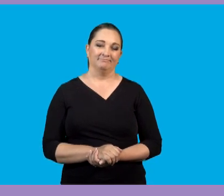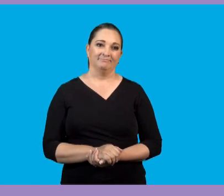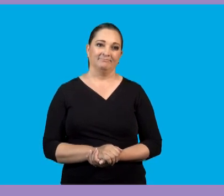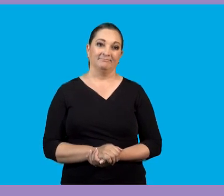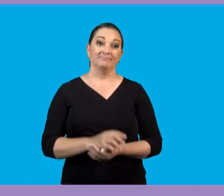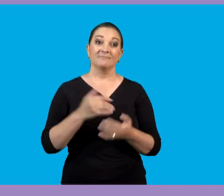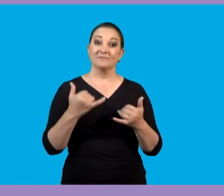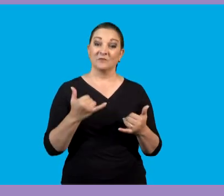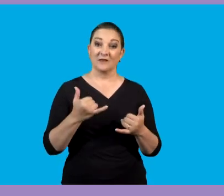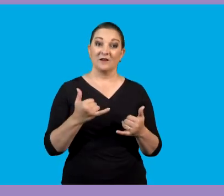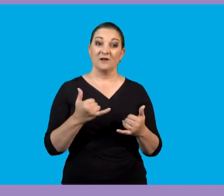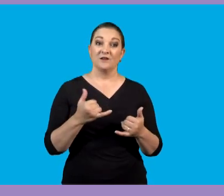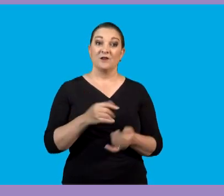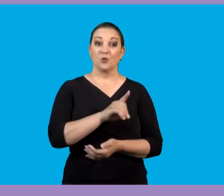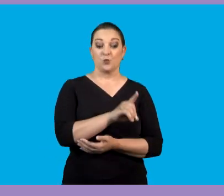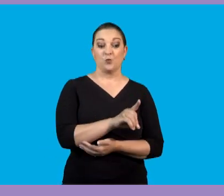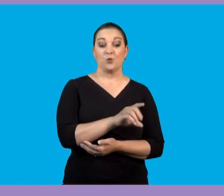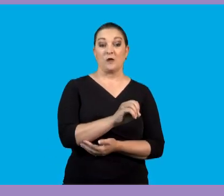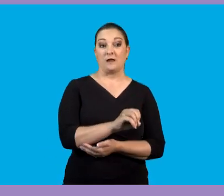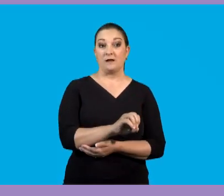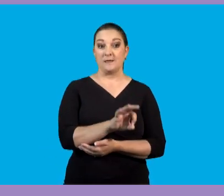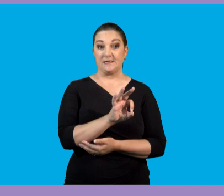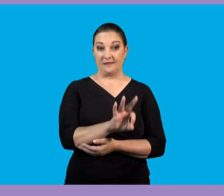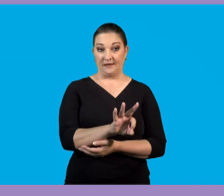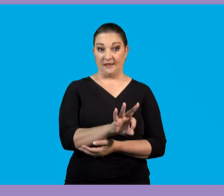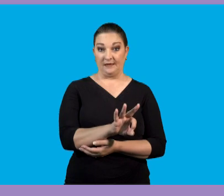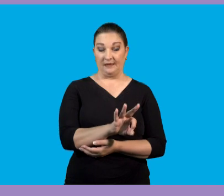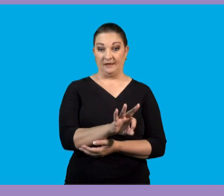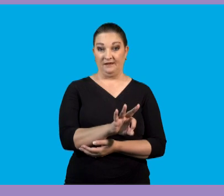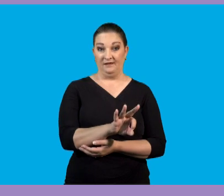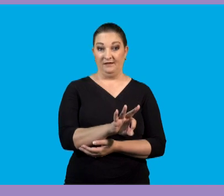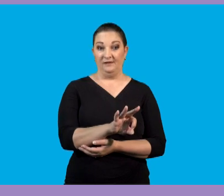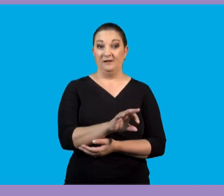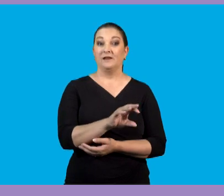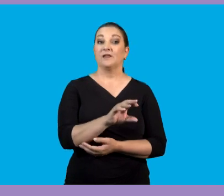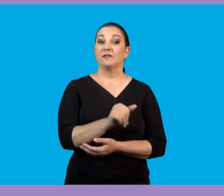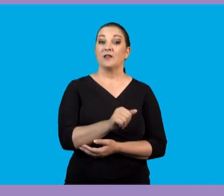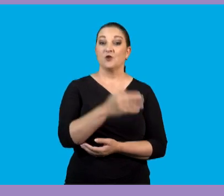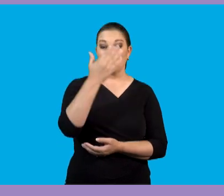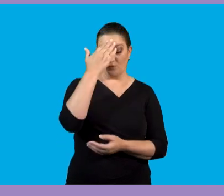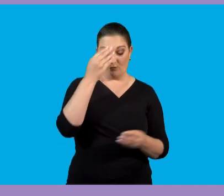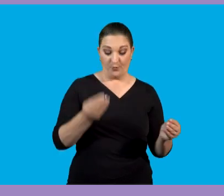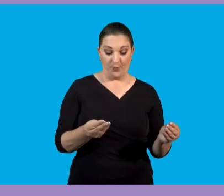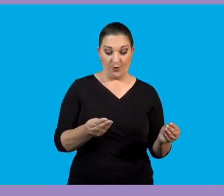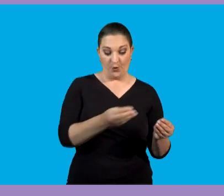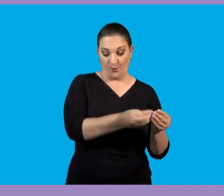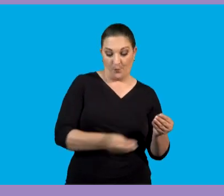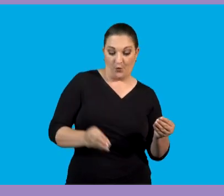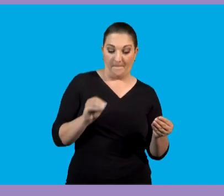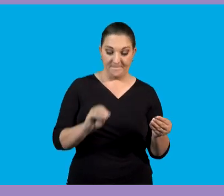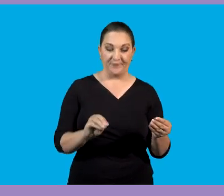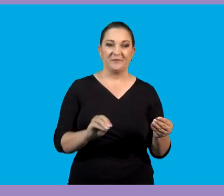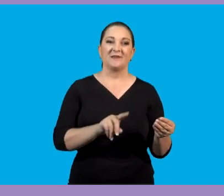And when we use the additive inverse of 103 degrees, we are going to have 180